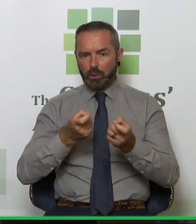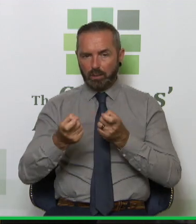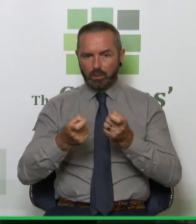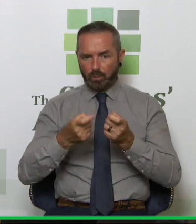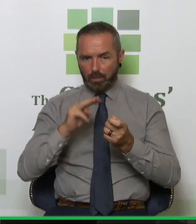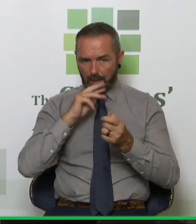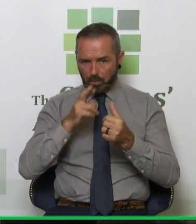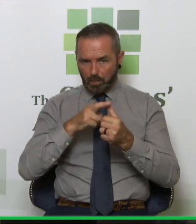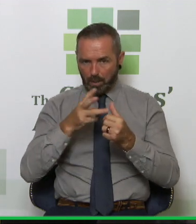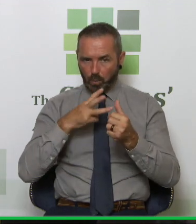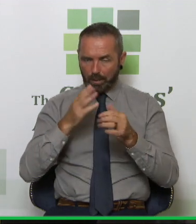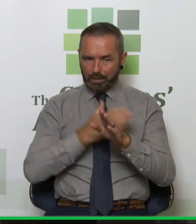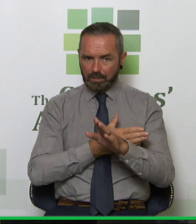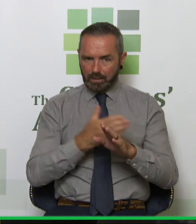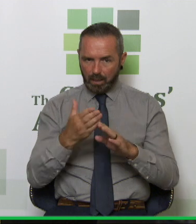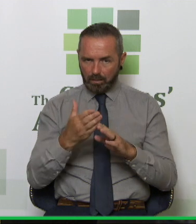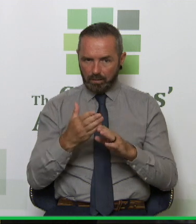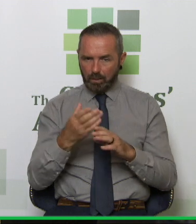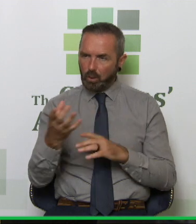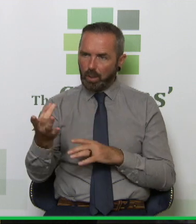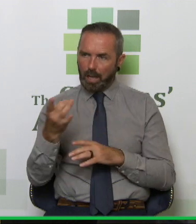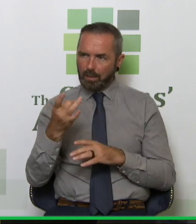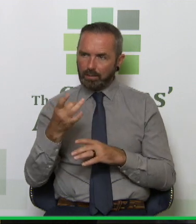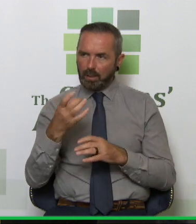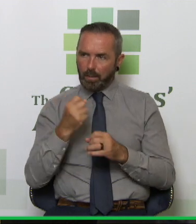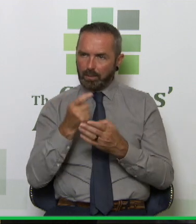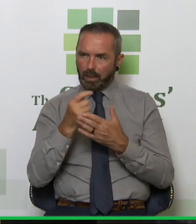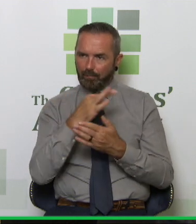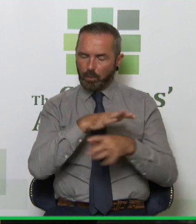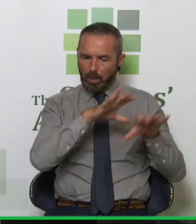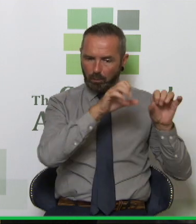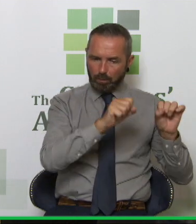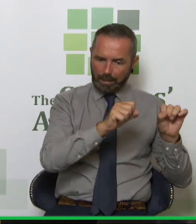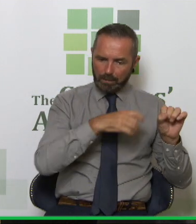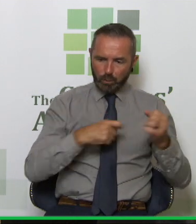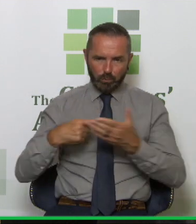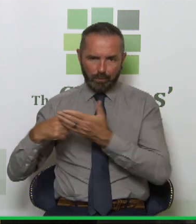starts. So you're asking about the time from arrest to referral.